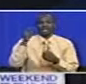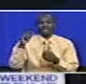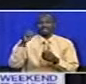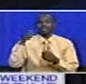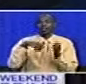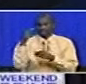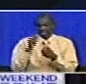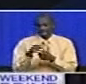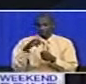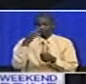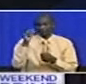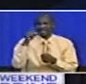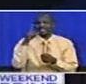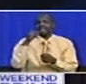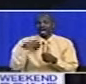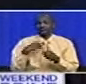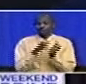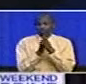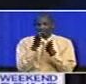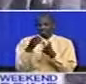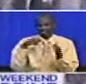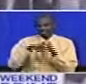in Kisii town and gives us the latest.